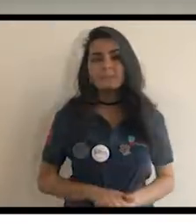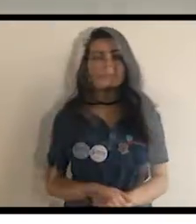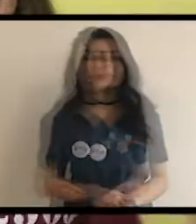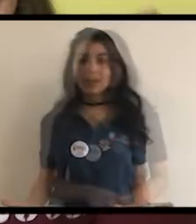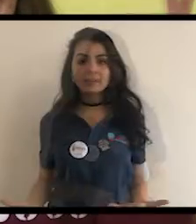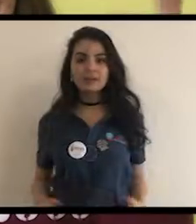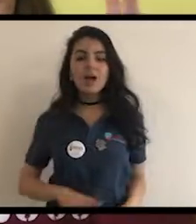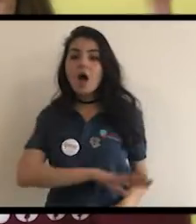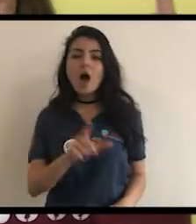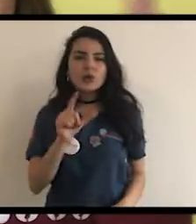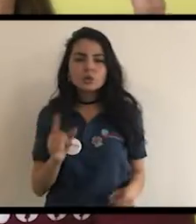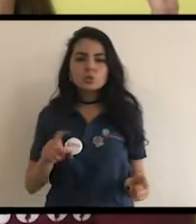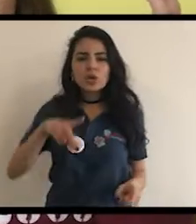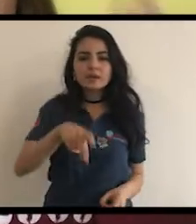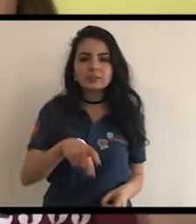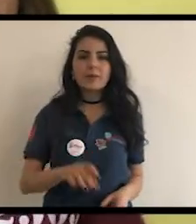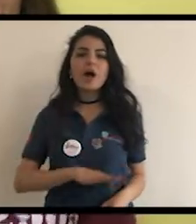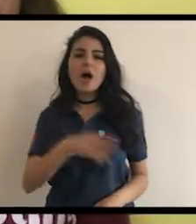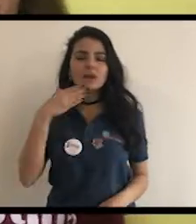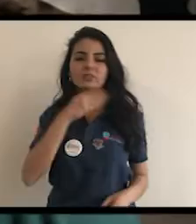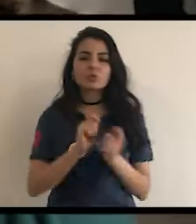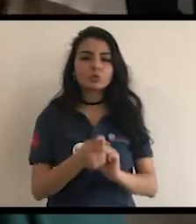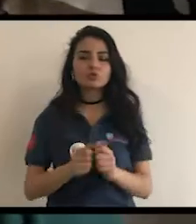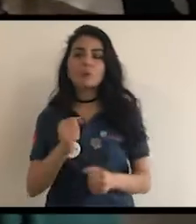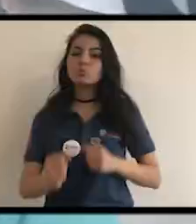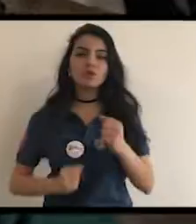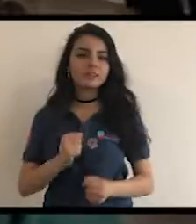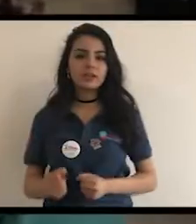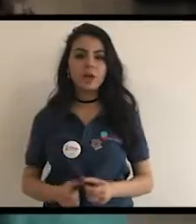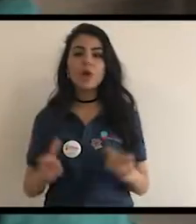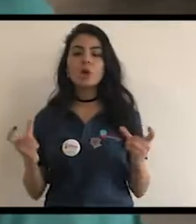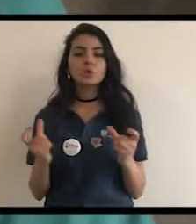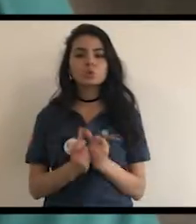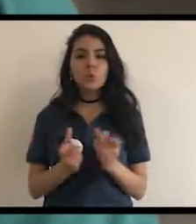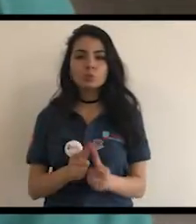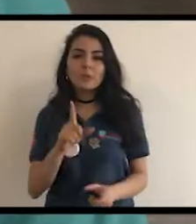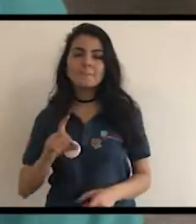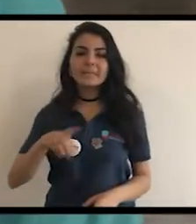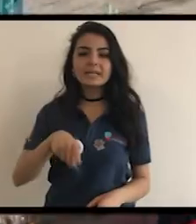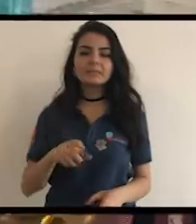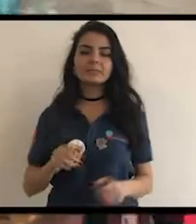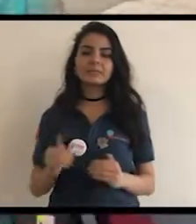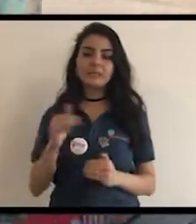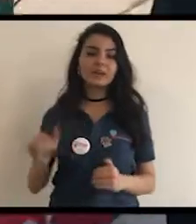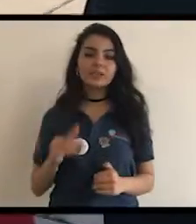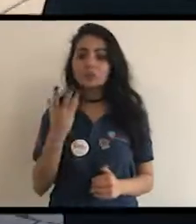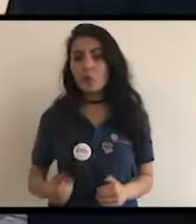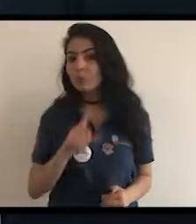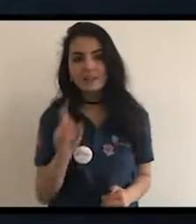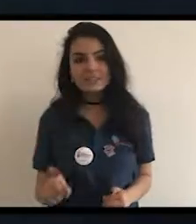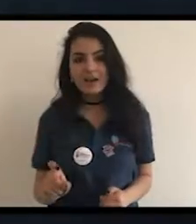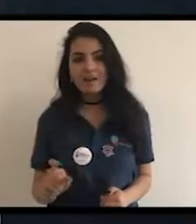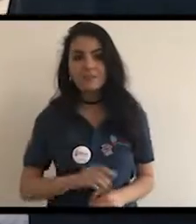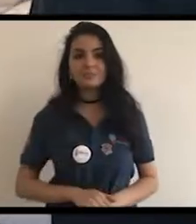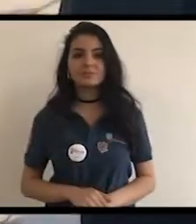be? What if every small step taken, every challenge turned to opportunity, is one step